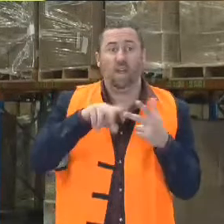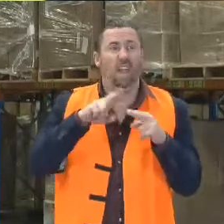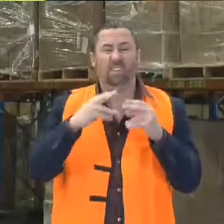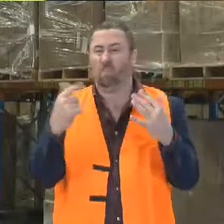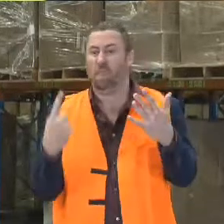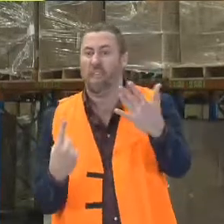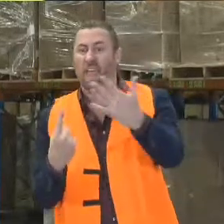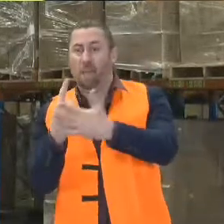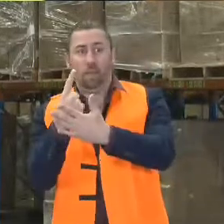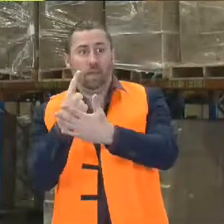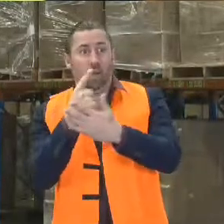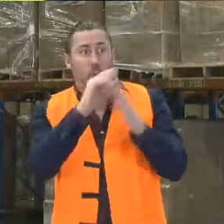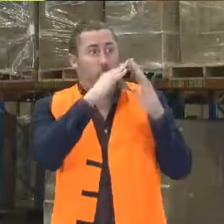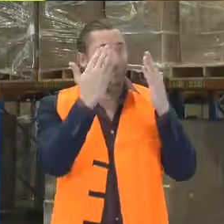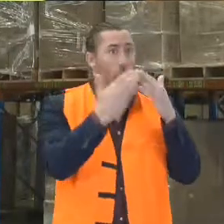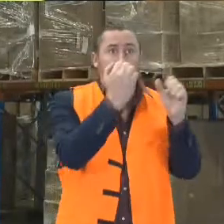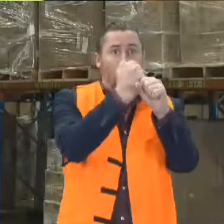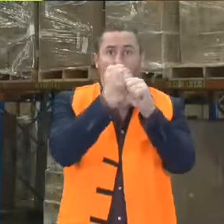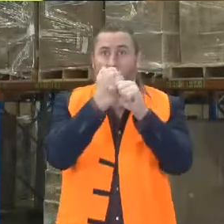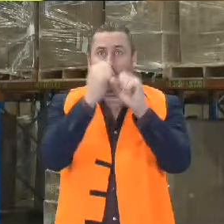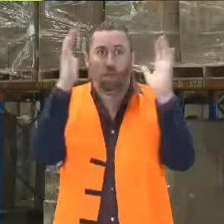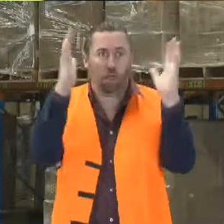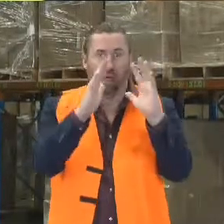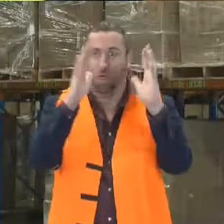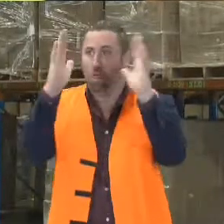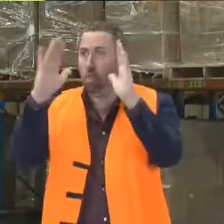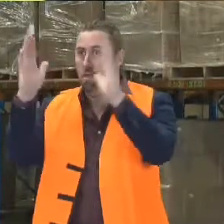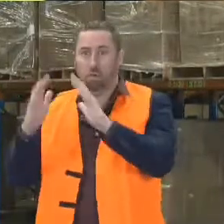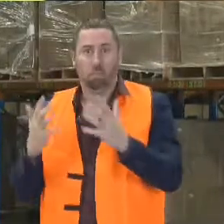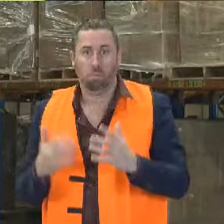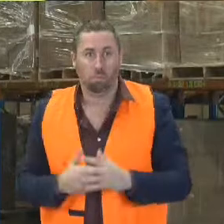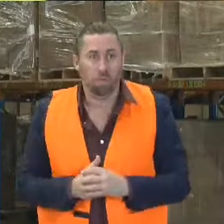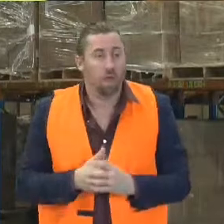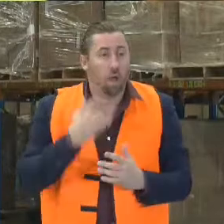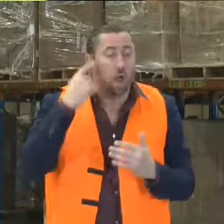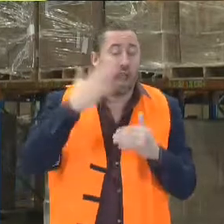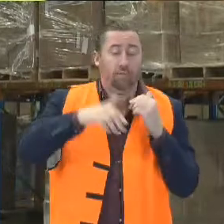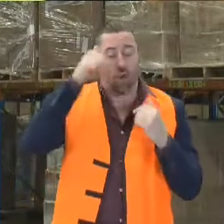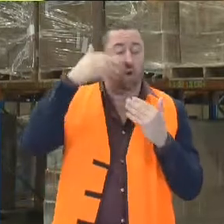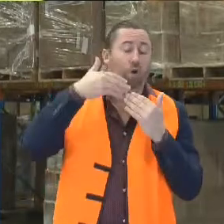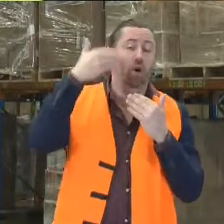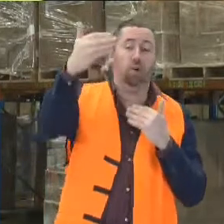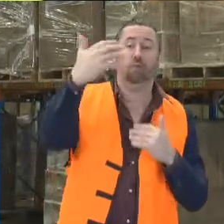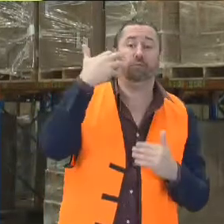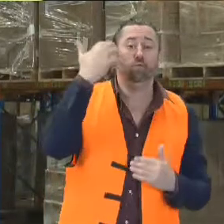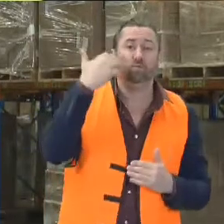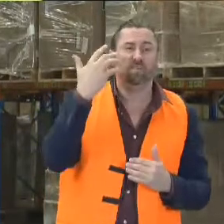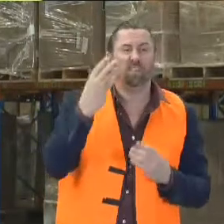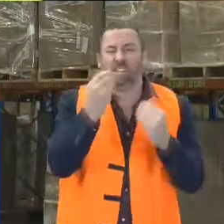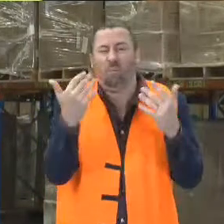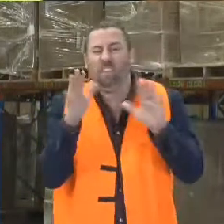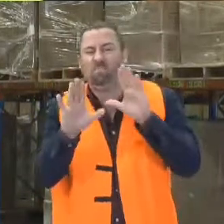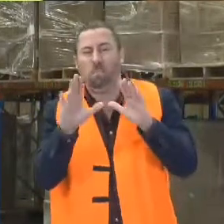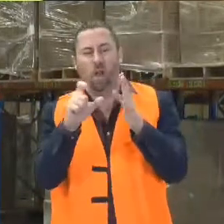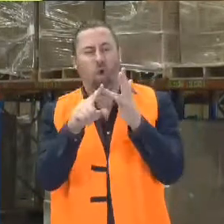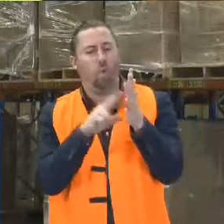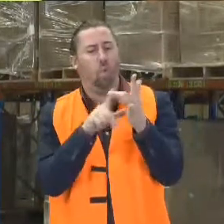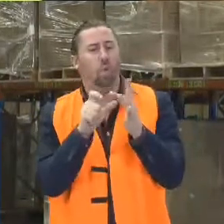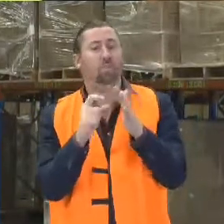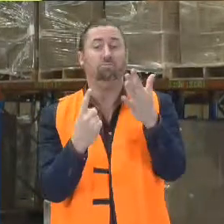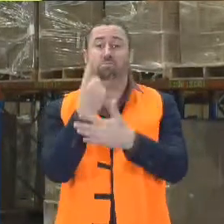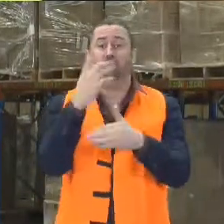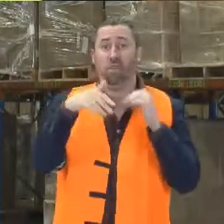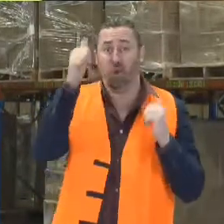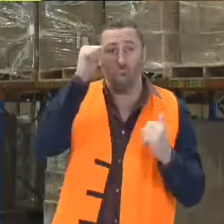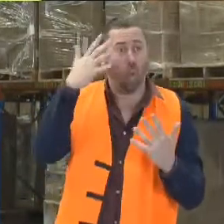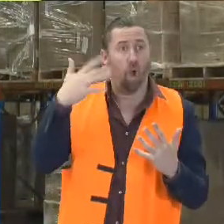chains are disrupted, and of course, one day there'll be another pandemic, and we want to be prepared for that.